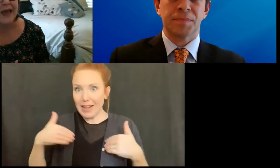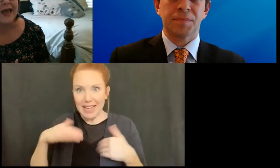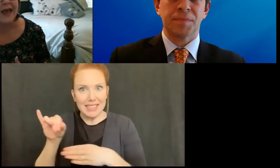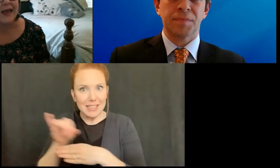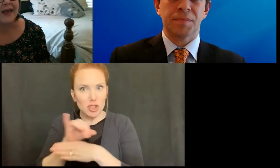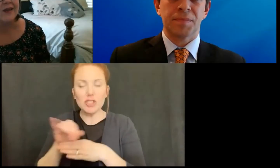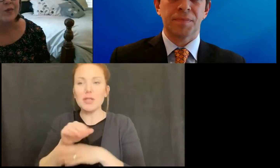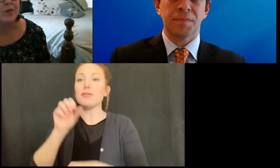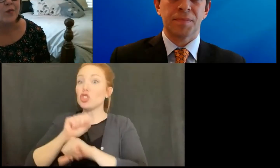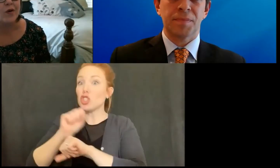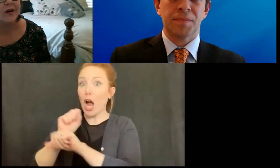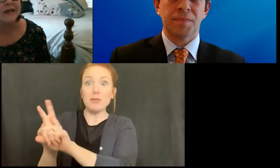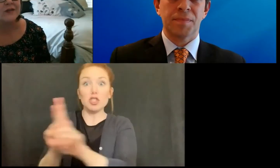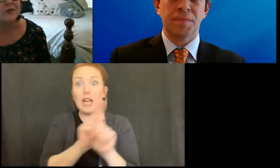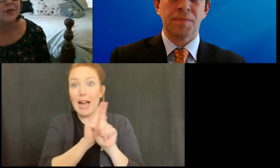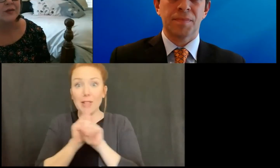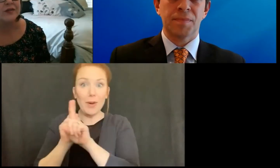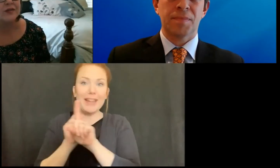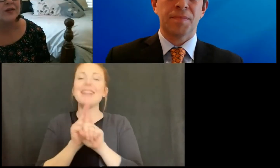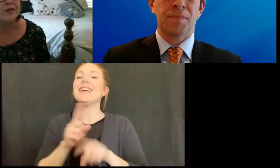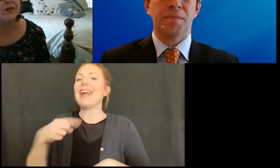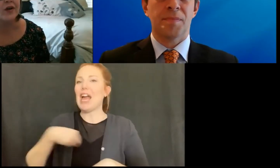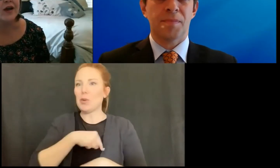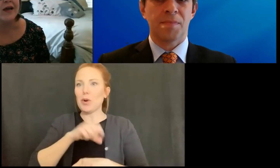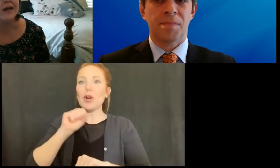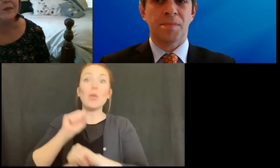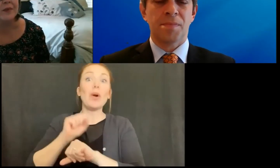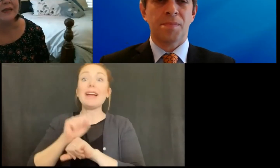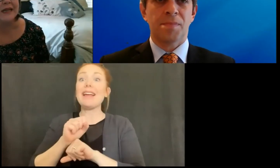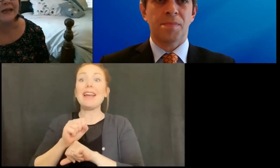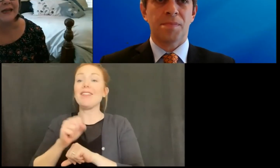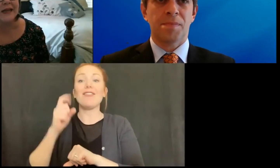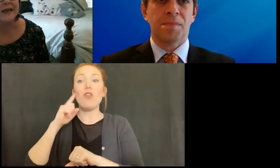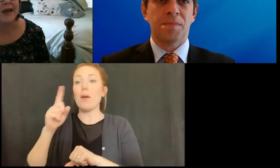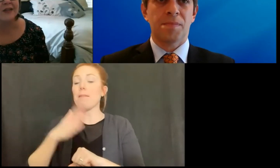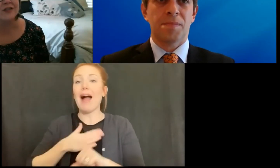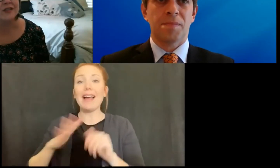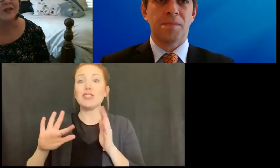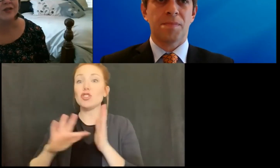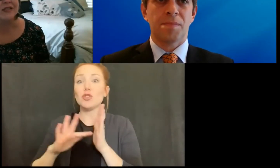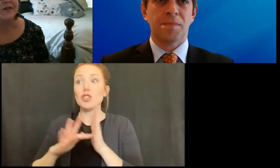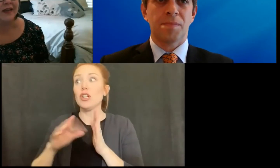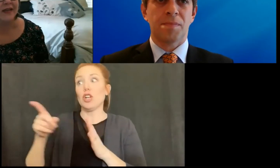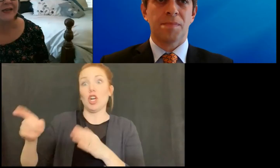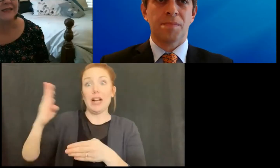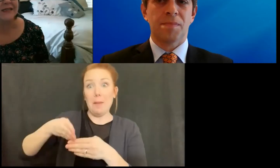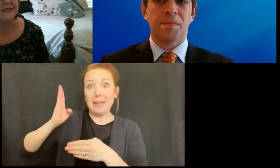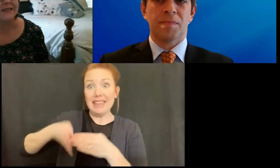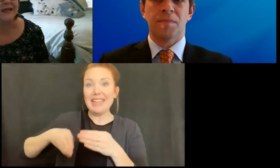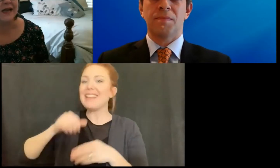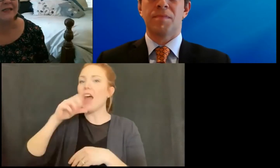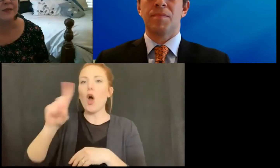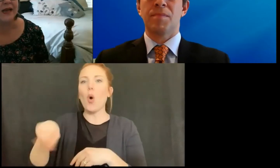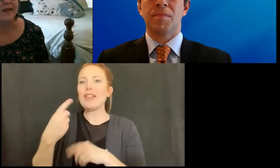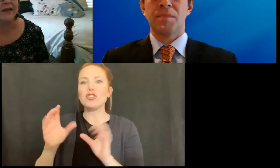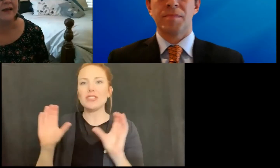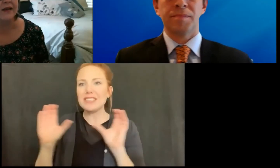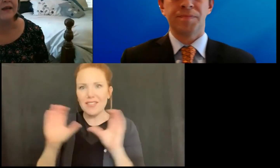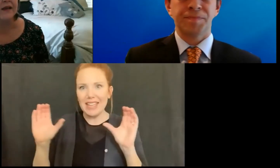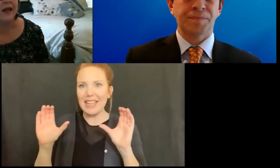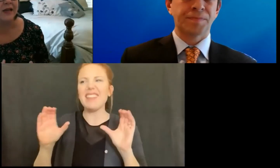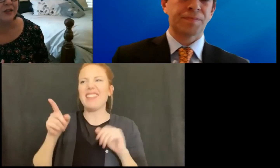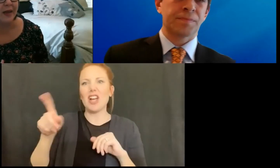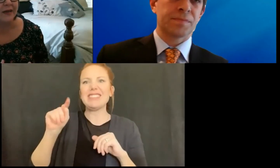shadowing, and we're working towards her completing not just the certificate at TCC in